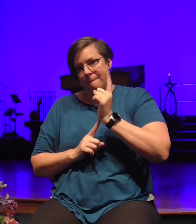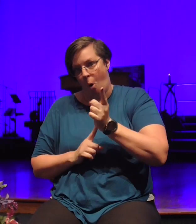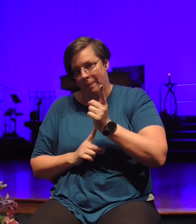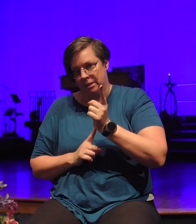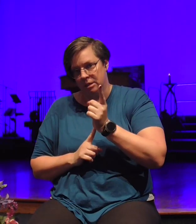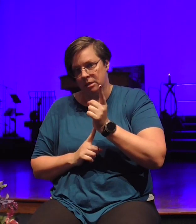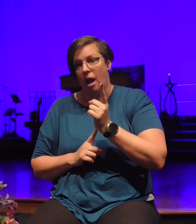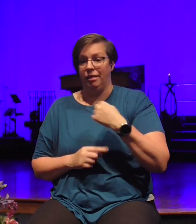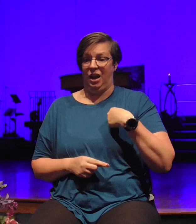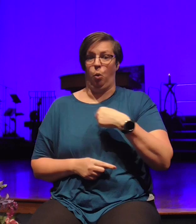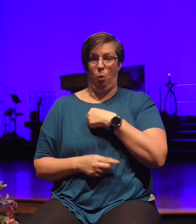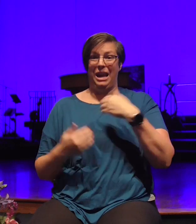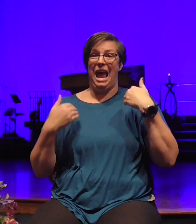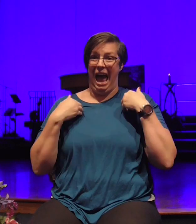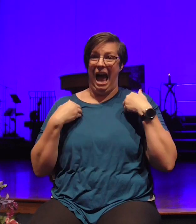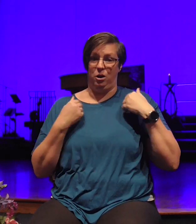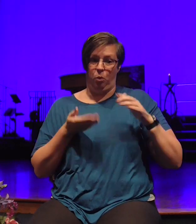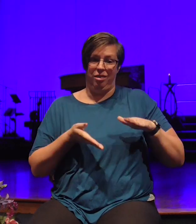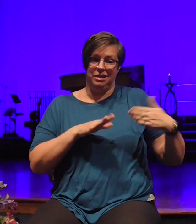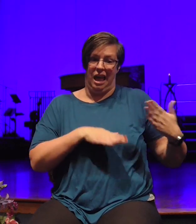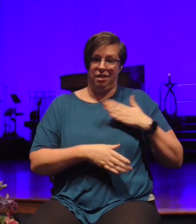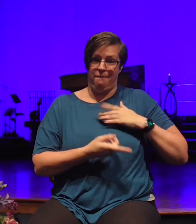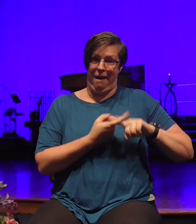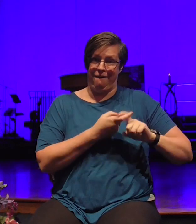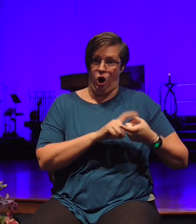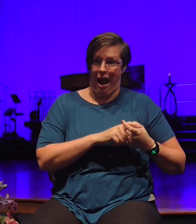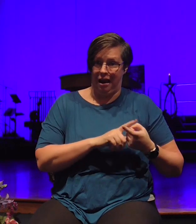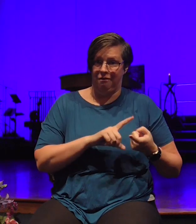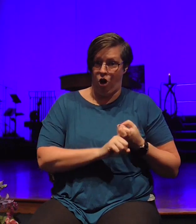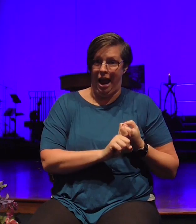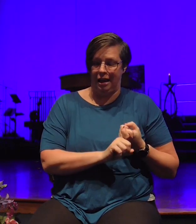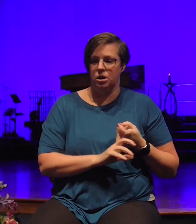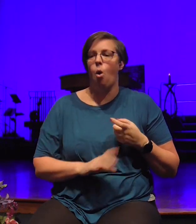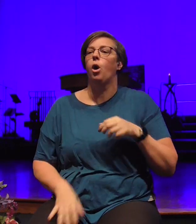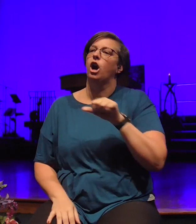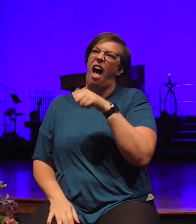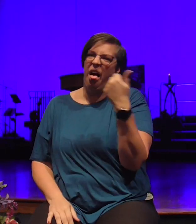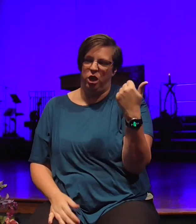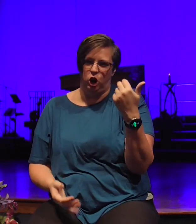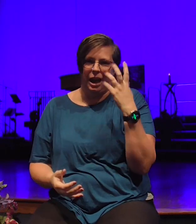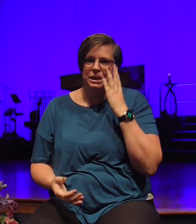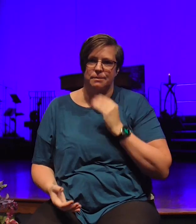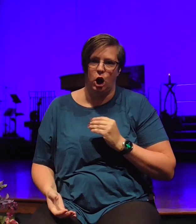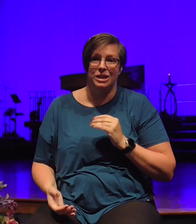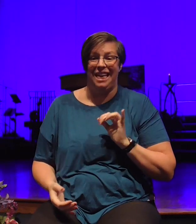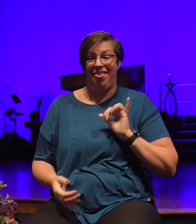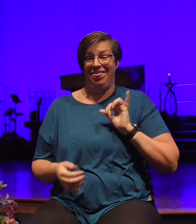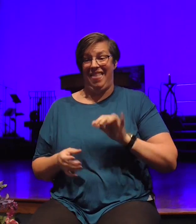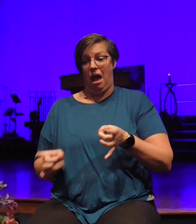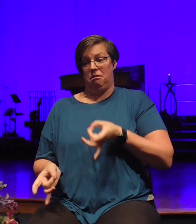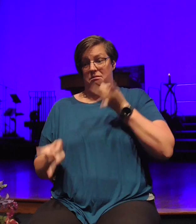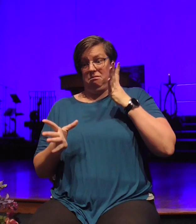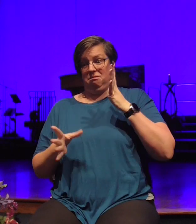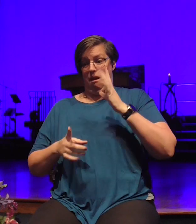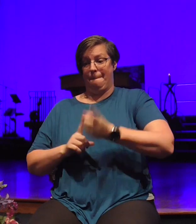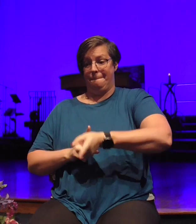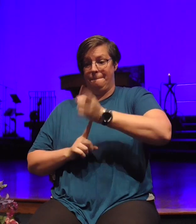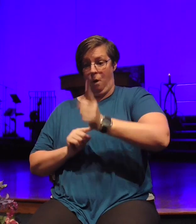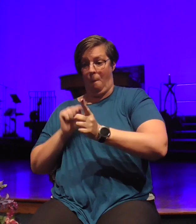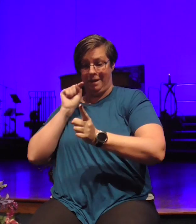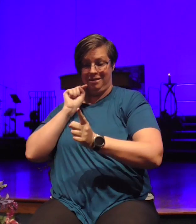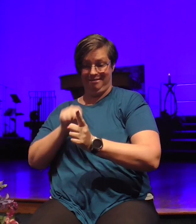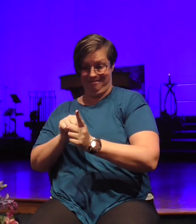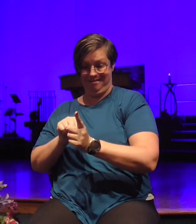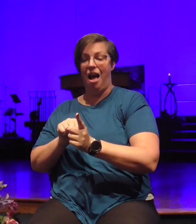we had with the death of our friend or other experiences, that's when human beings often are most likely